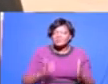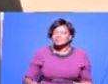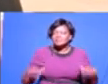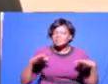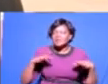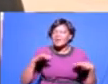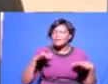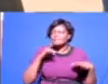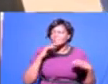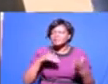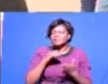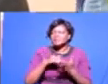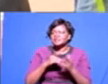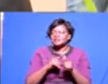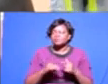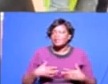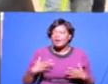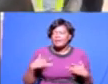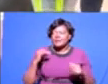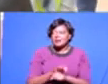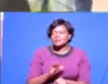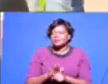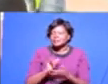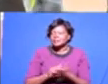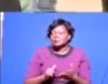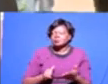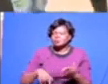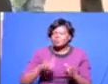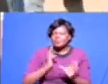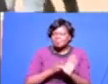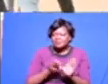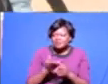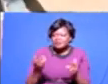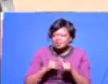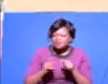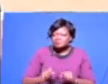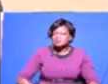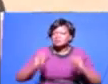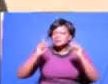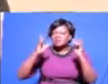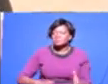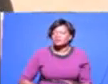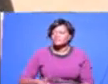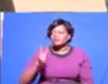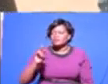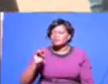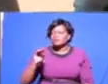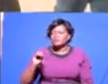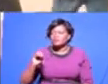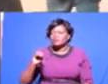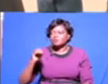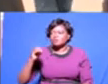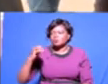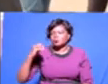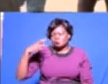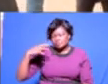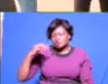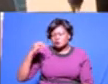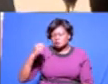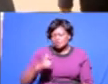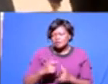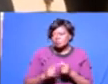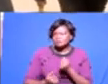And he was very impressed that we were participating there. Then I was the managing director of Vivo Energy Shell. And Shell is a big sponsor of Starehe Boys